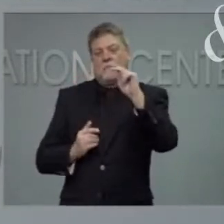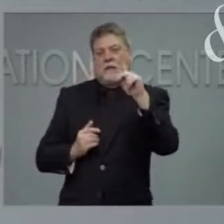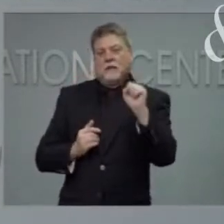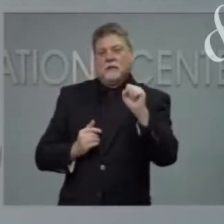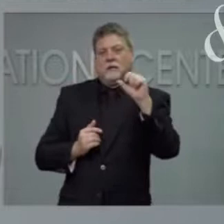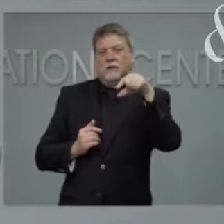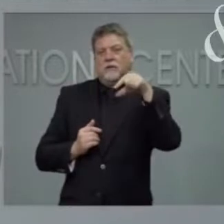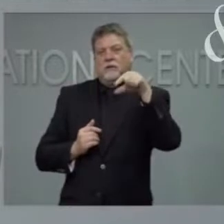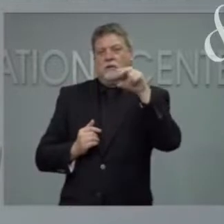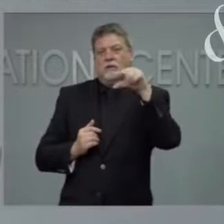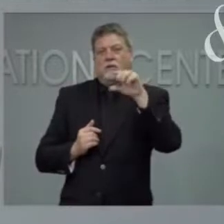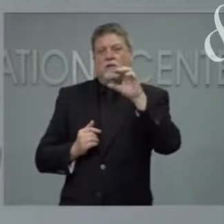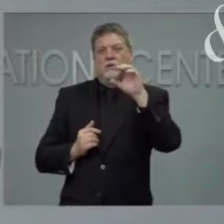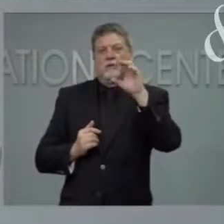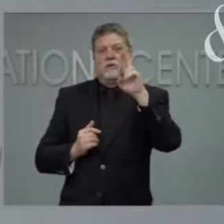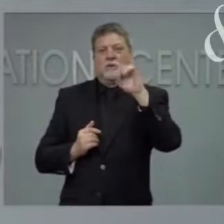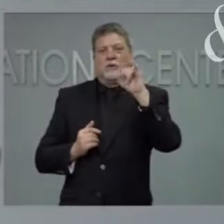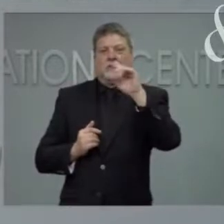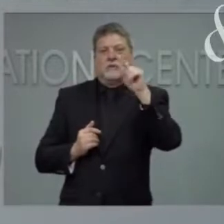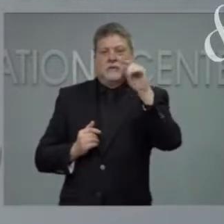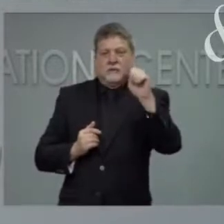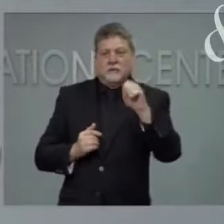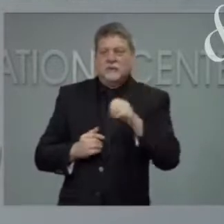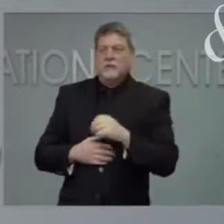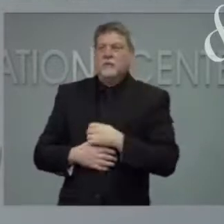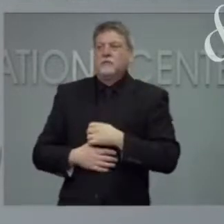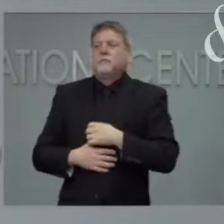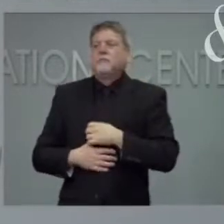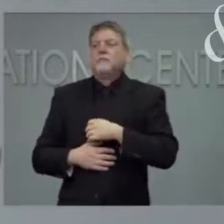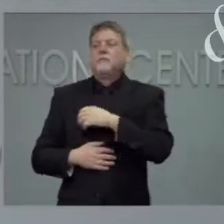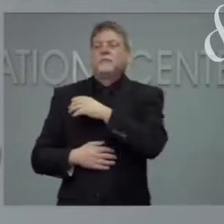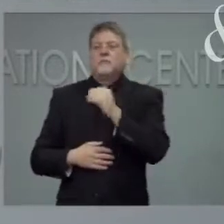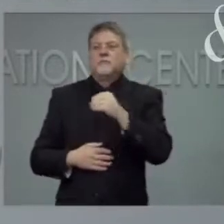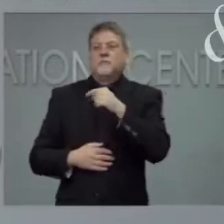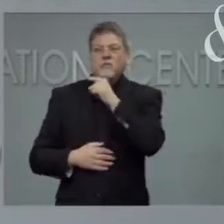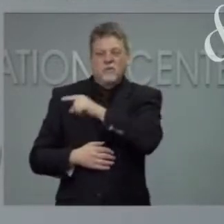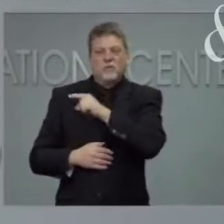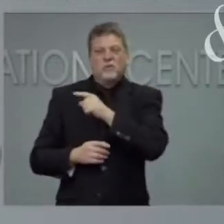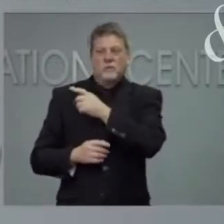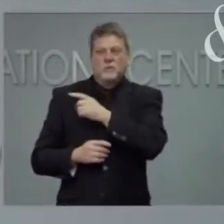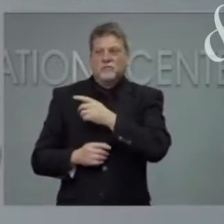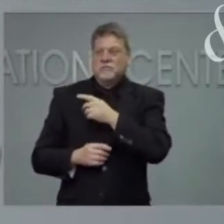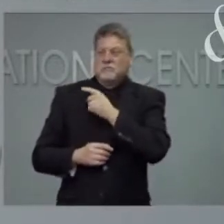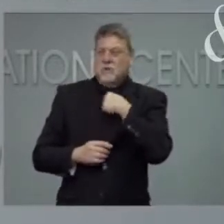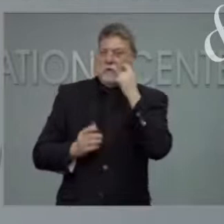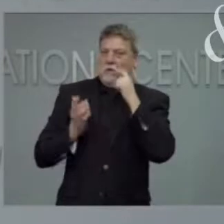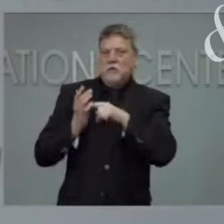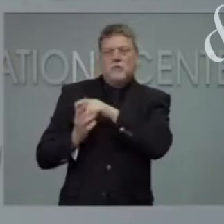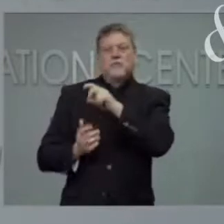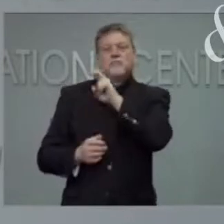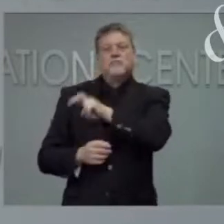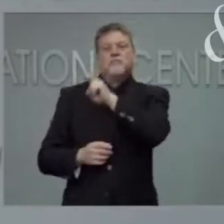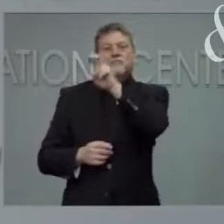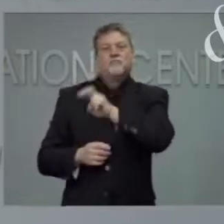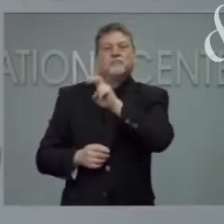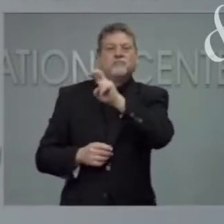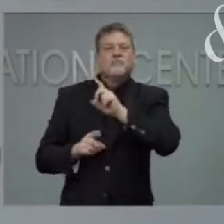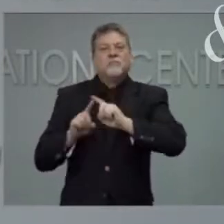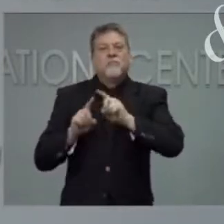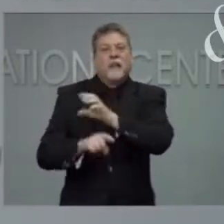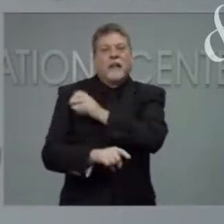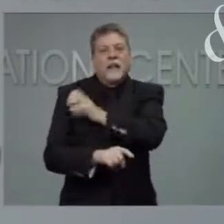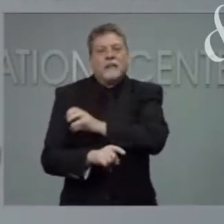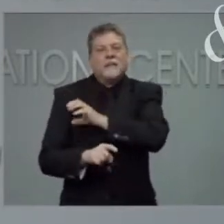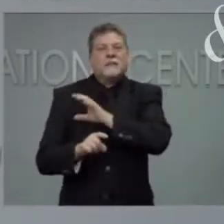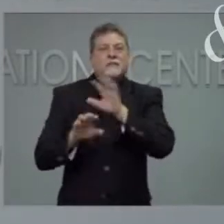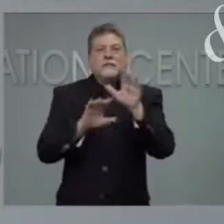Director Sprayberry, you were in Dare County on Friday and have been touring some other clinics around the state, getting set for the